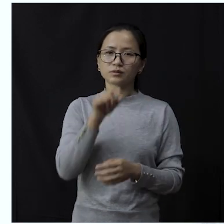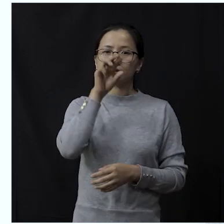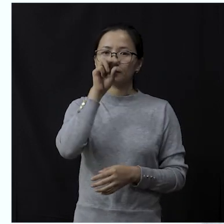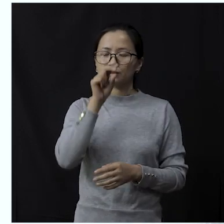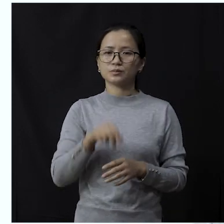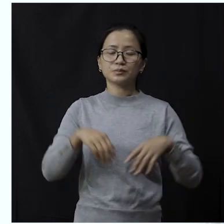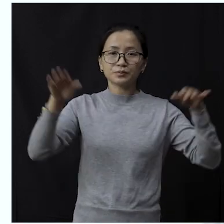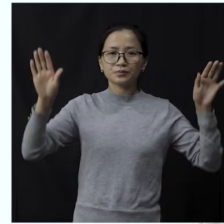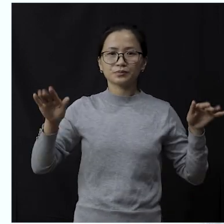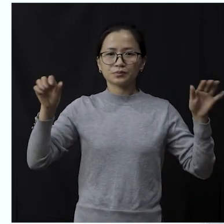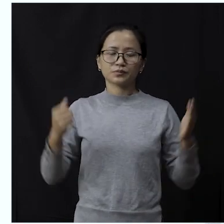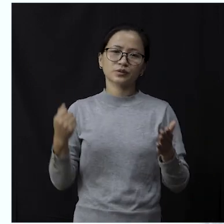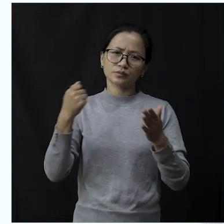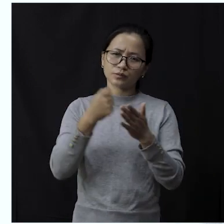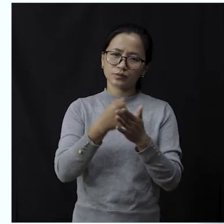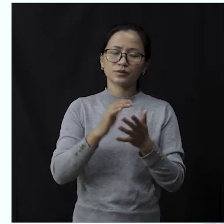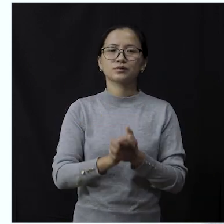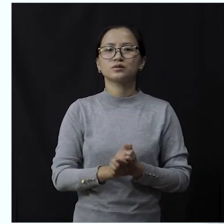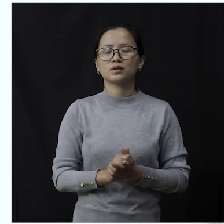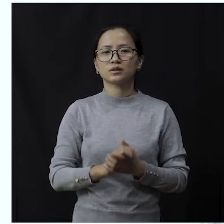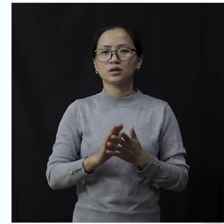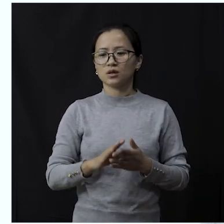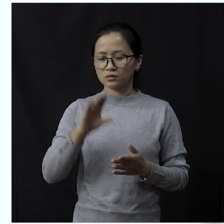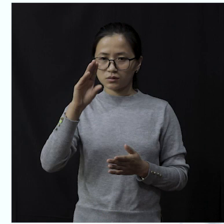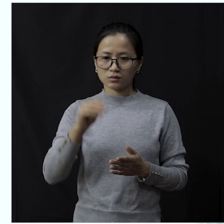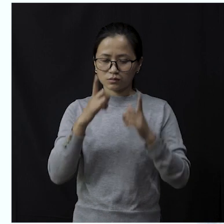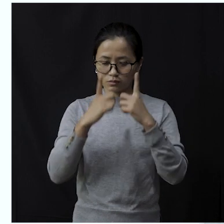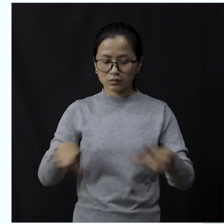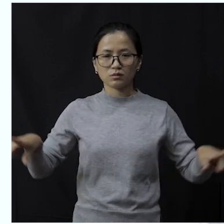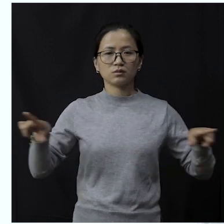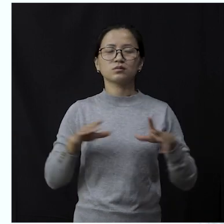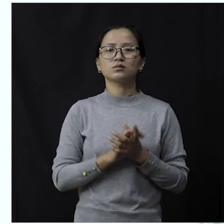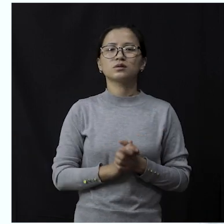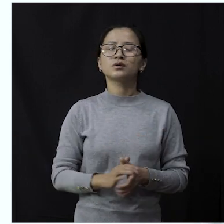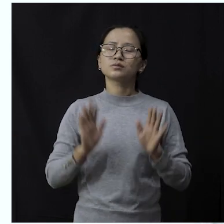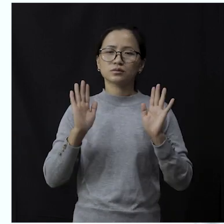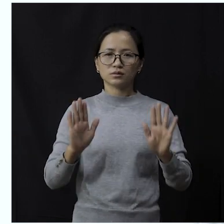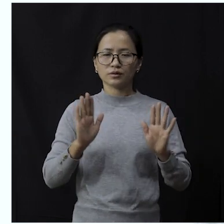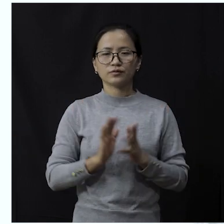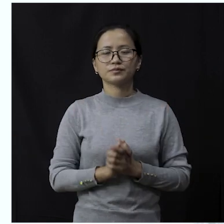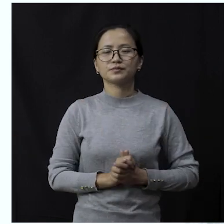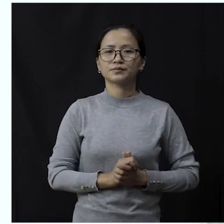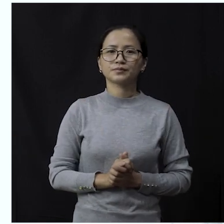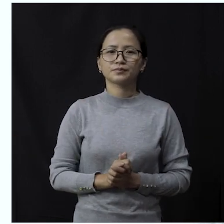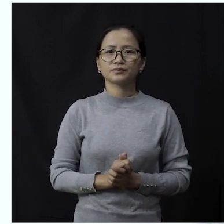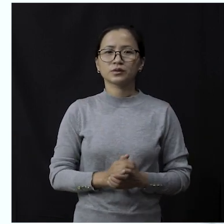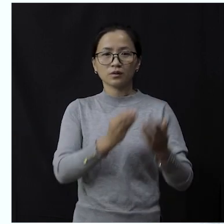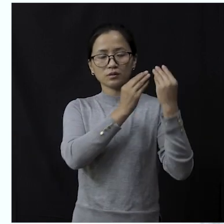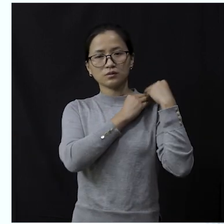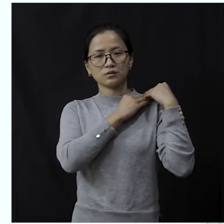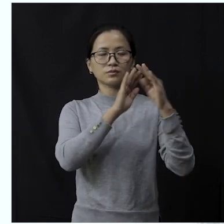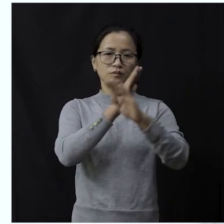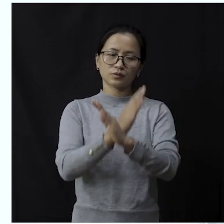because they're almost reaching extinction. Extinction means getting lost. We still have some hornbill birds, so it is our duty